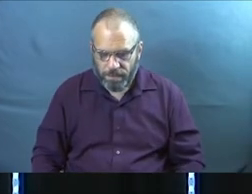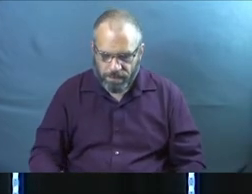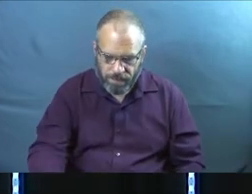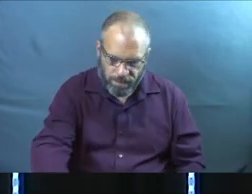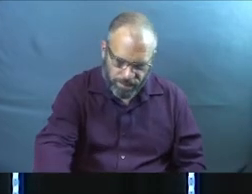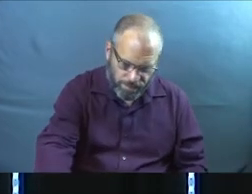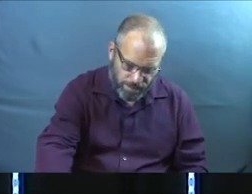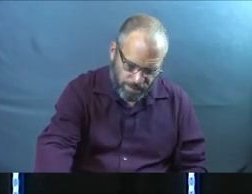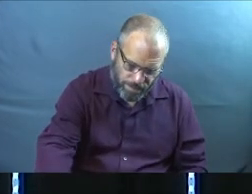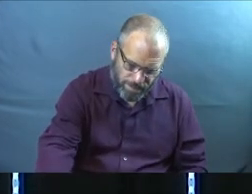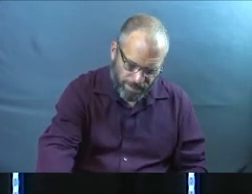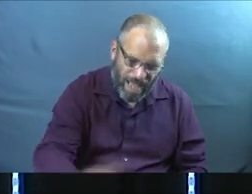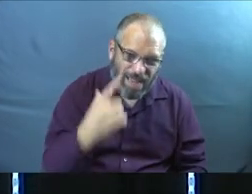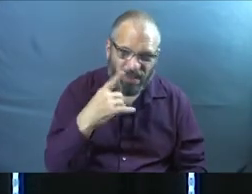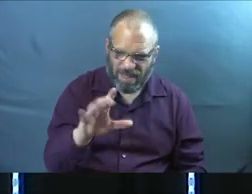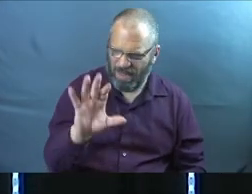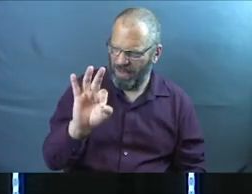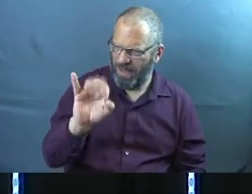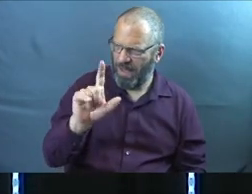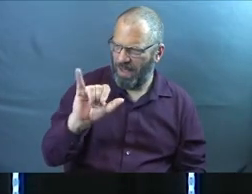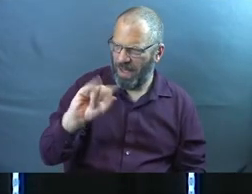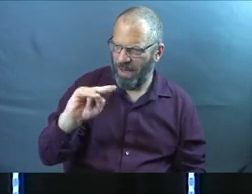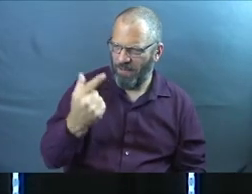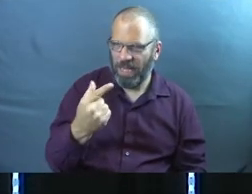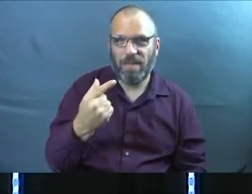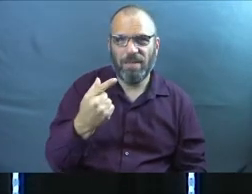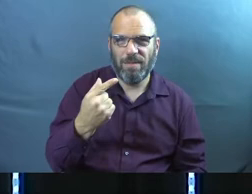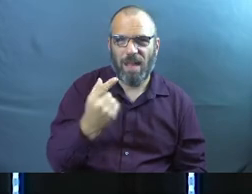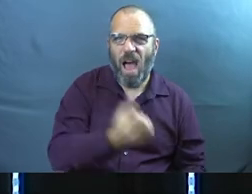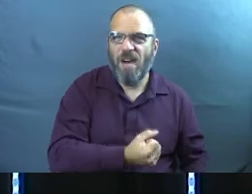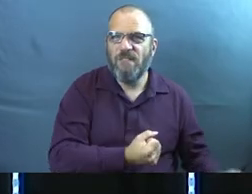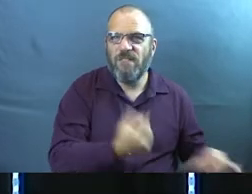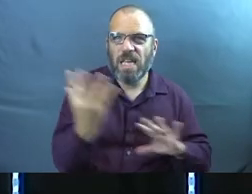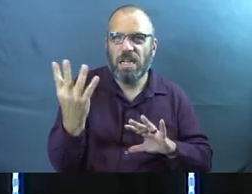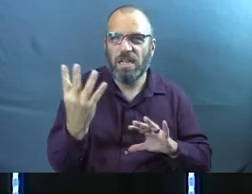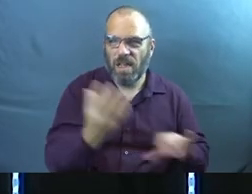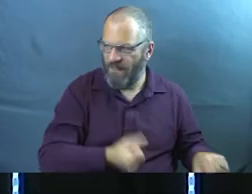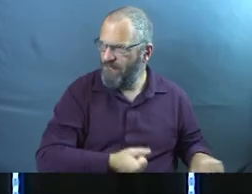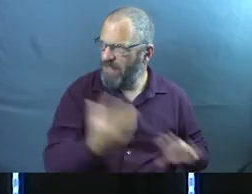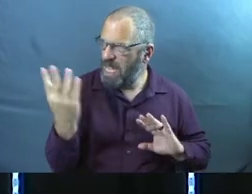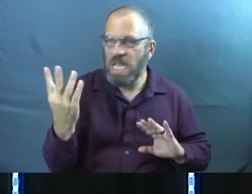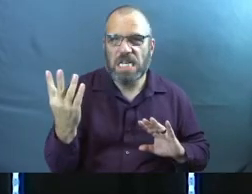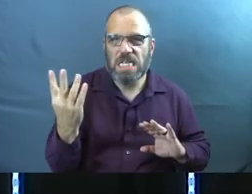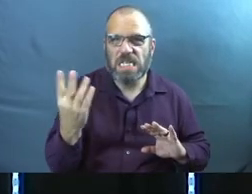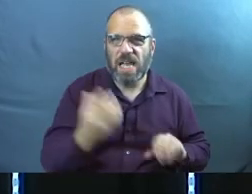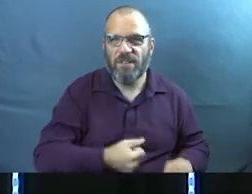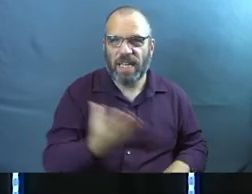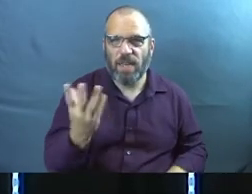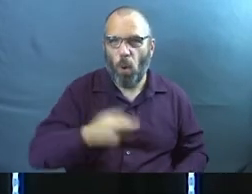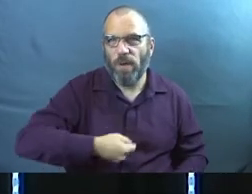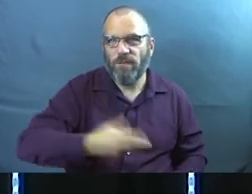I love that he says, fling it.